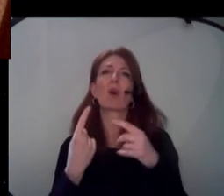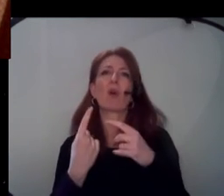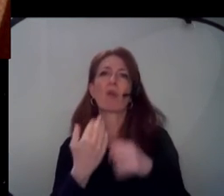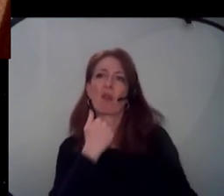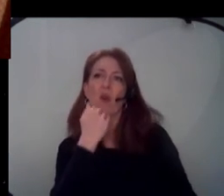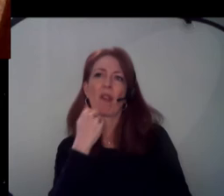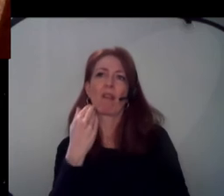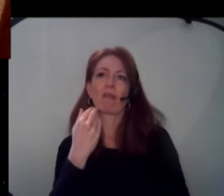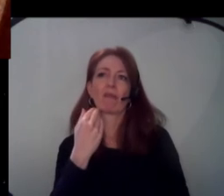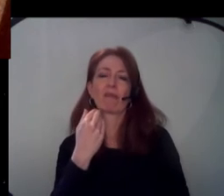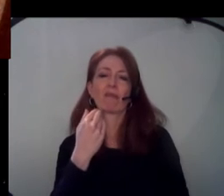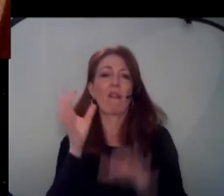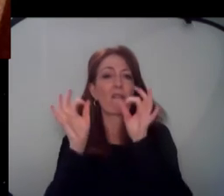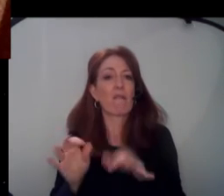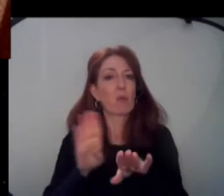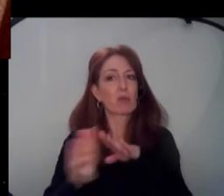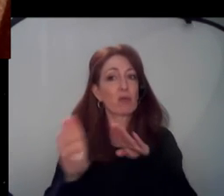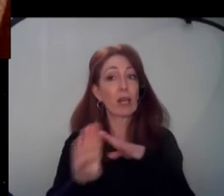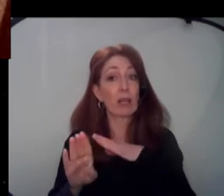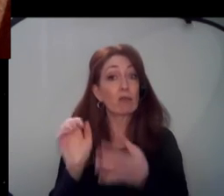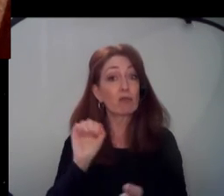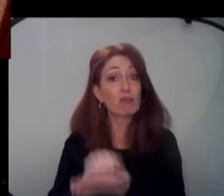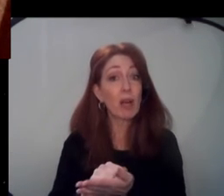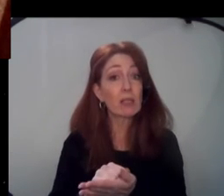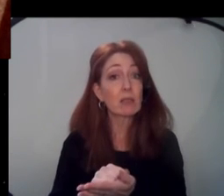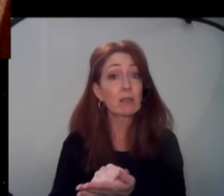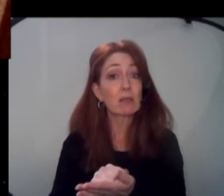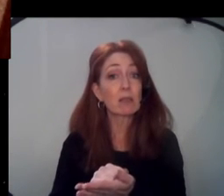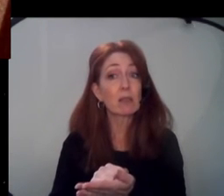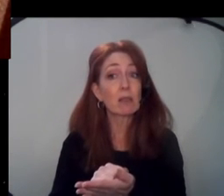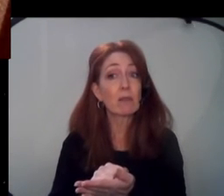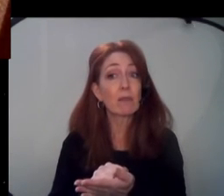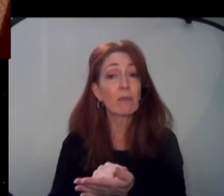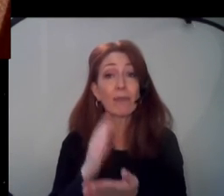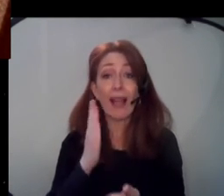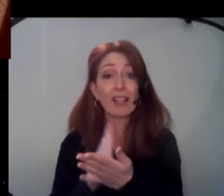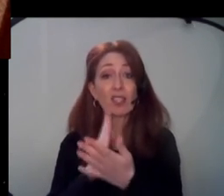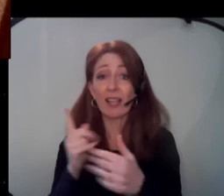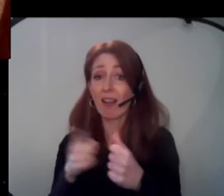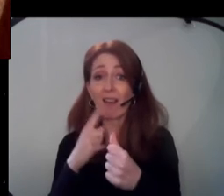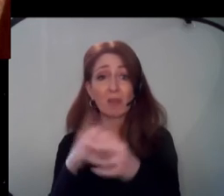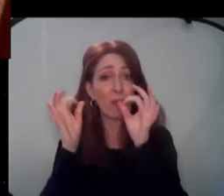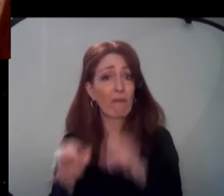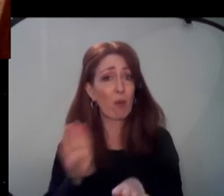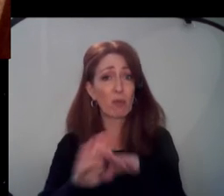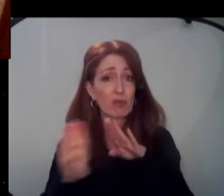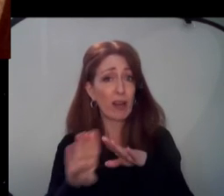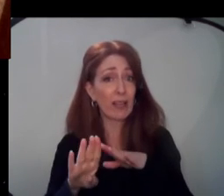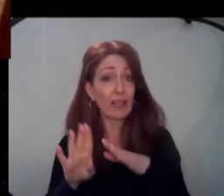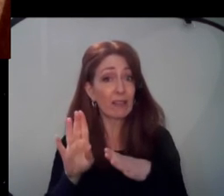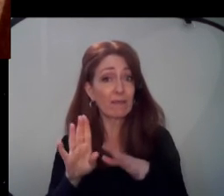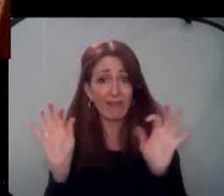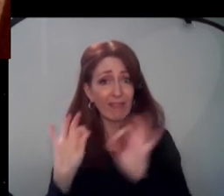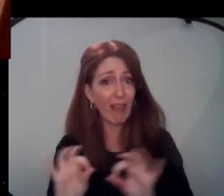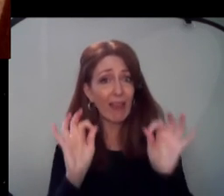training. And it is true that Artemisia was not able to do that formal training. But in fact, I think that makes her